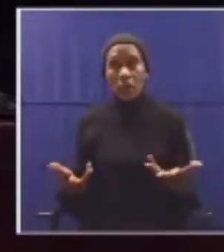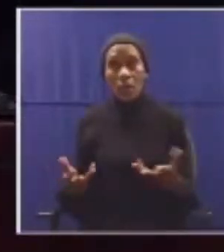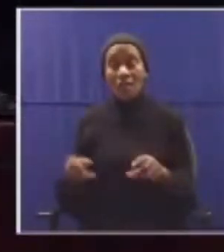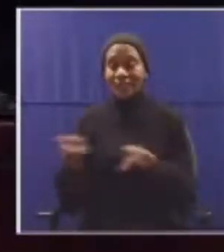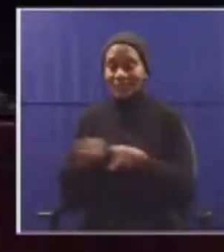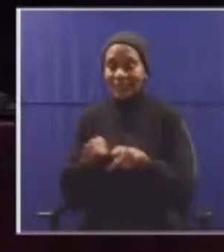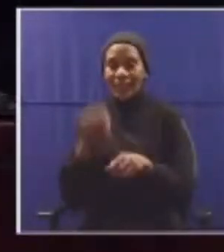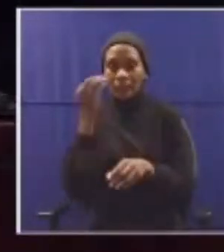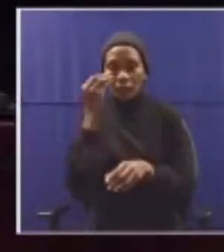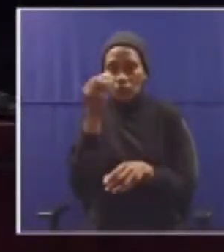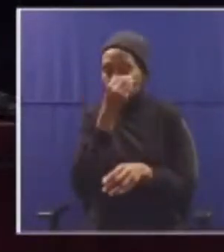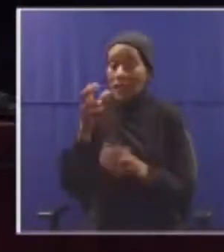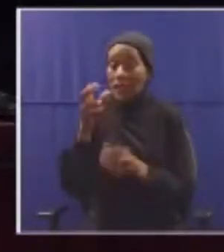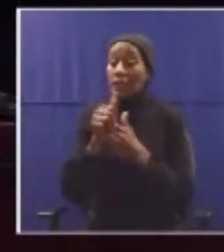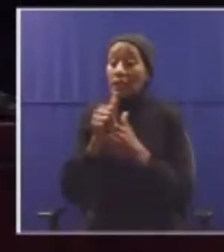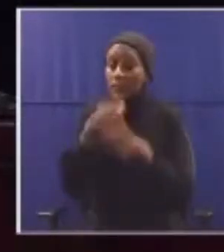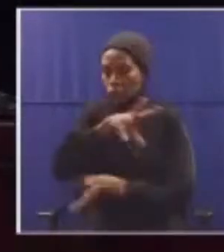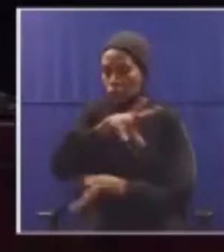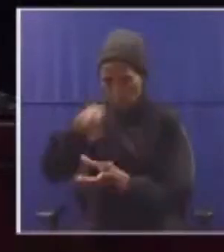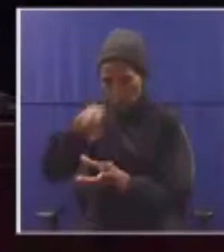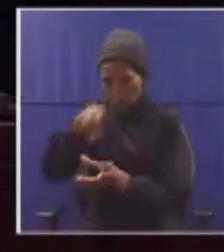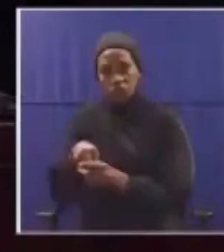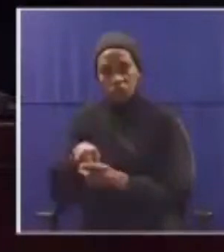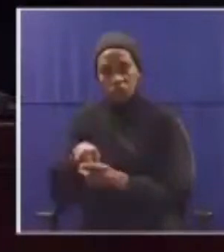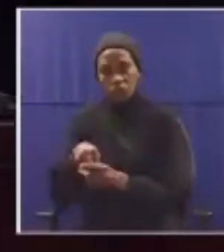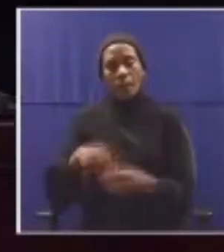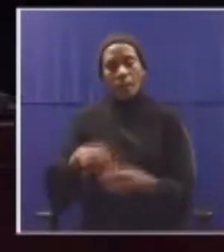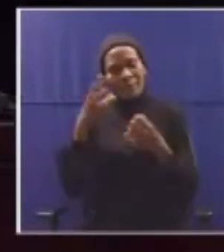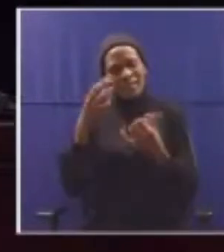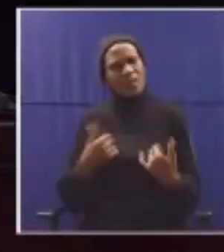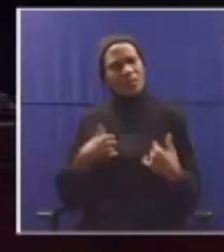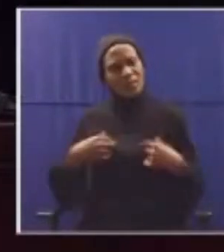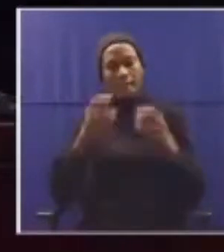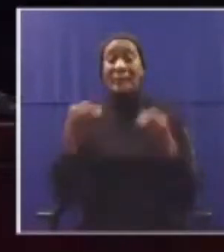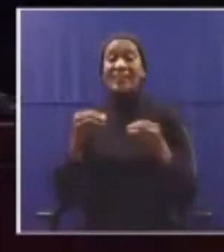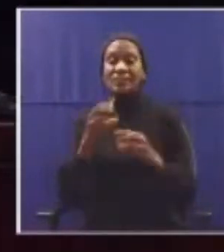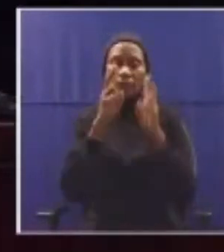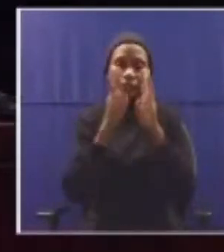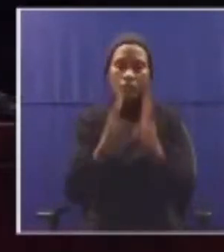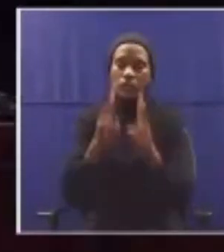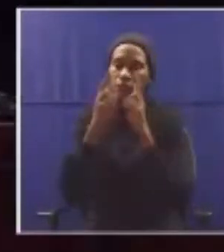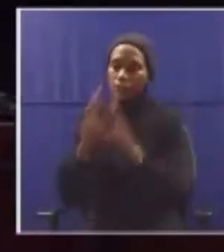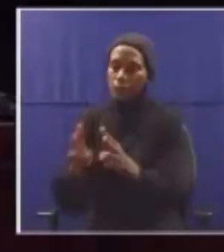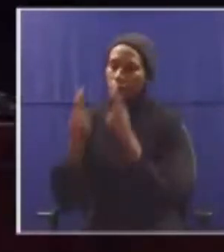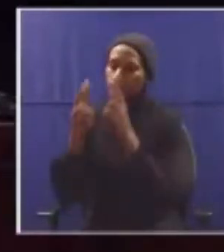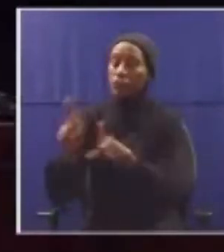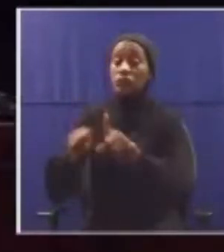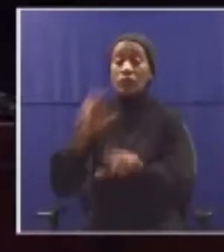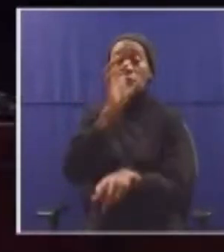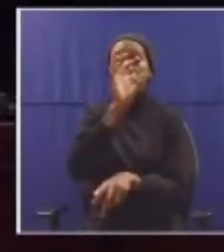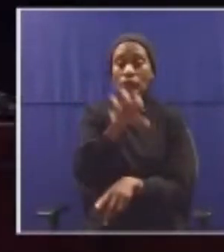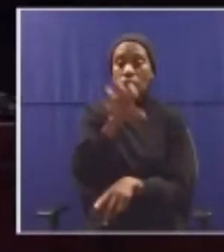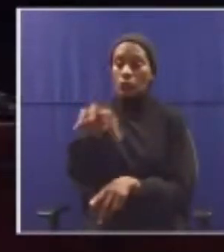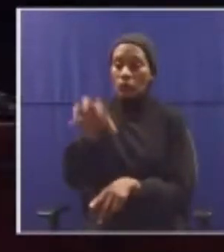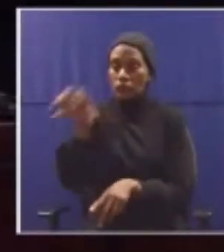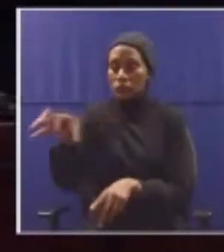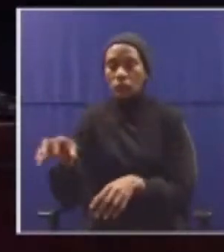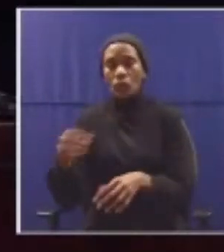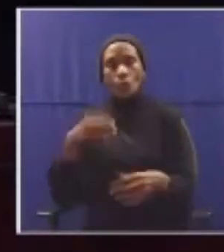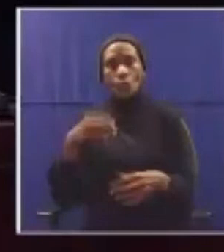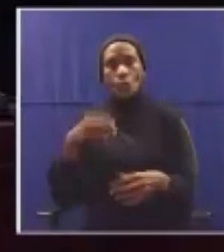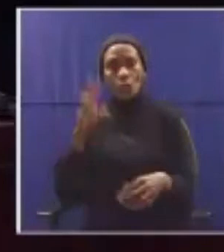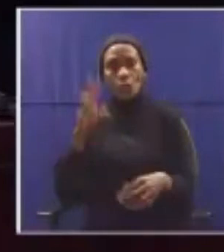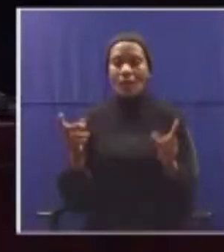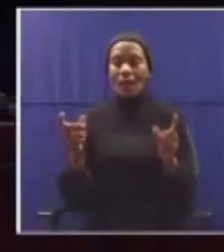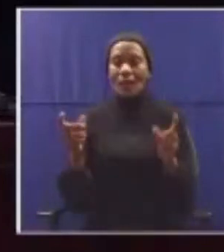Cohesion leaders so far, but we are now visiting provinces and we are arranging to meet with various